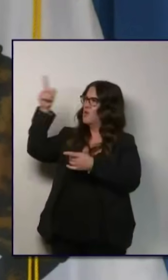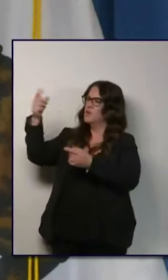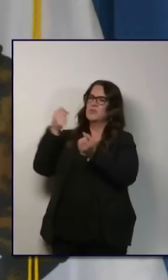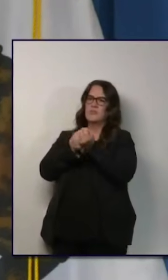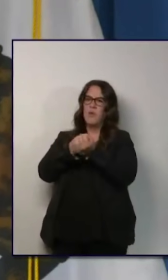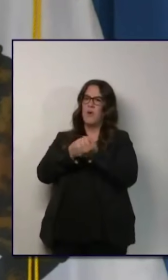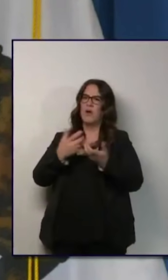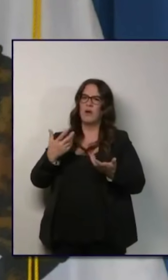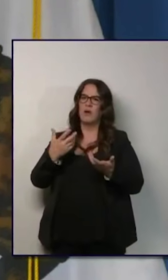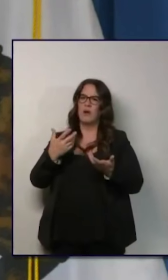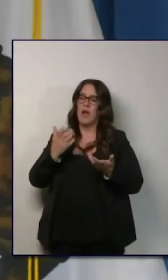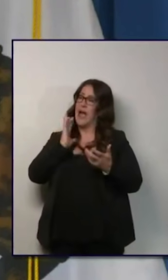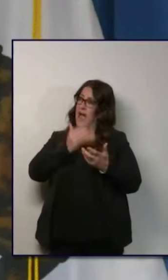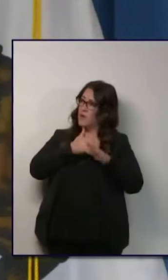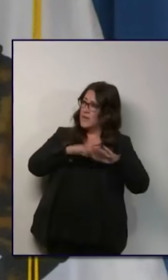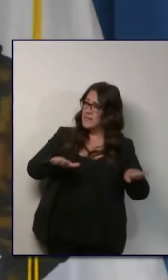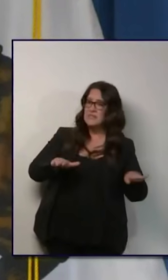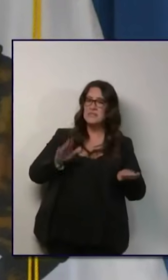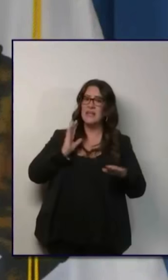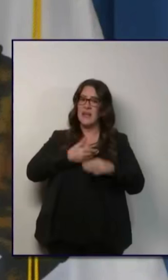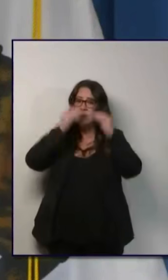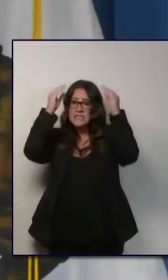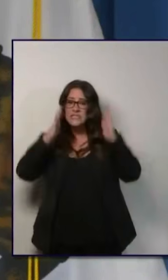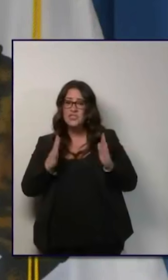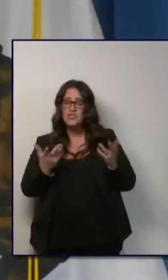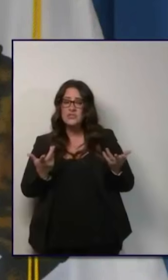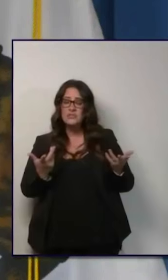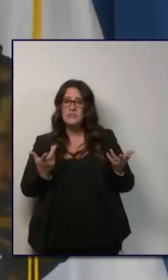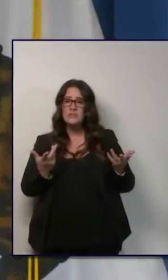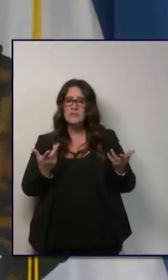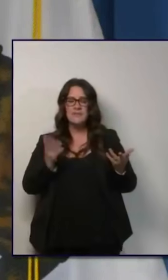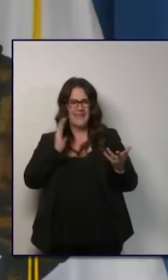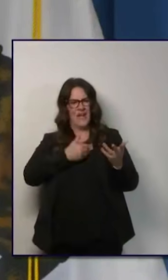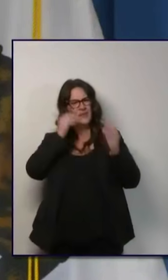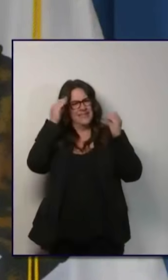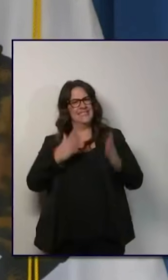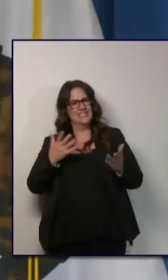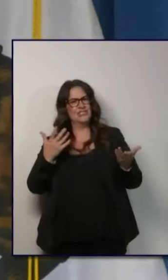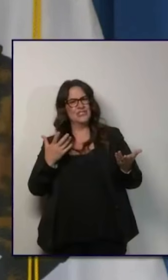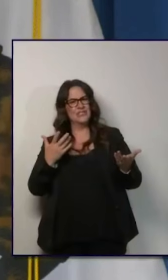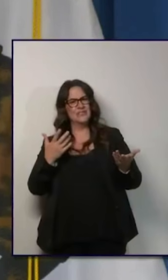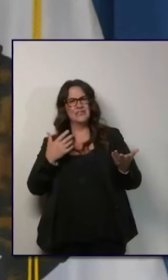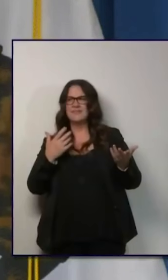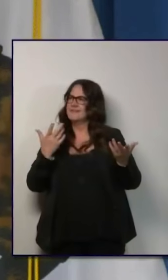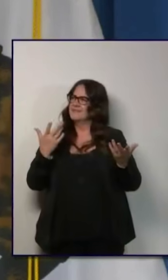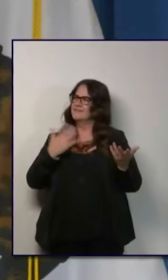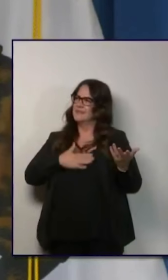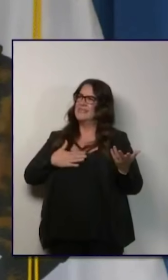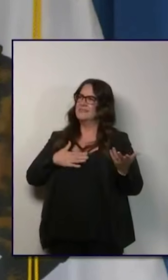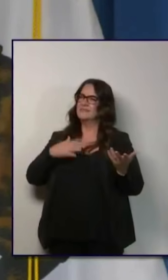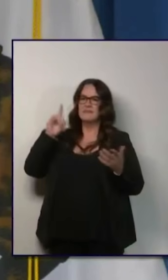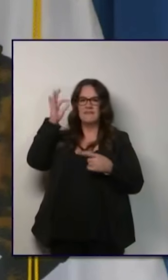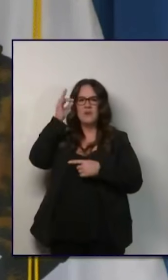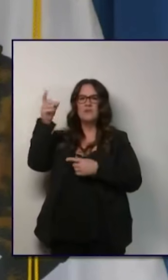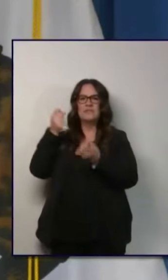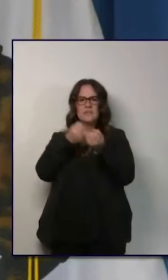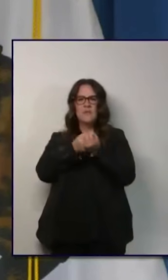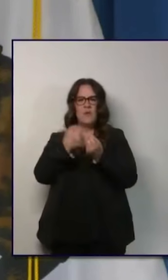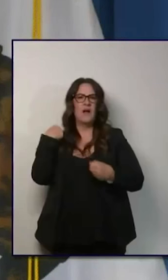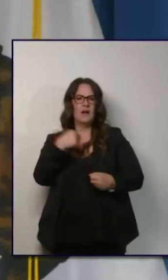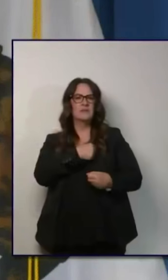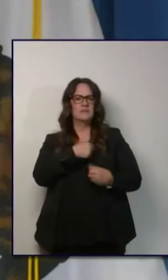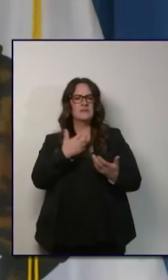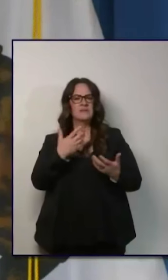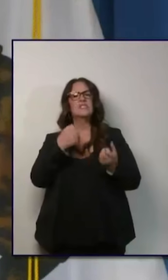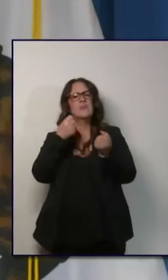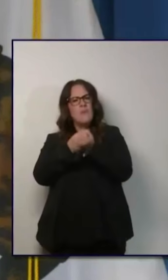protect our kids and our teachers. Our teachers, let's support what Nancy Pelosi is doing.